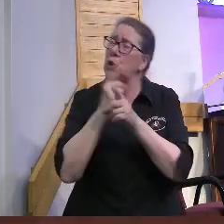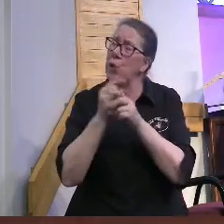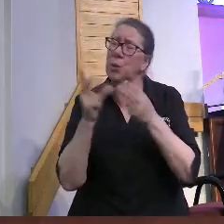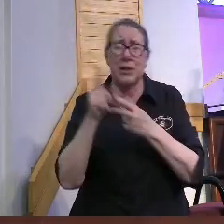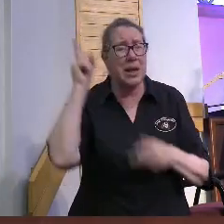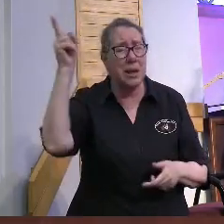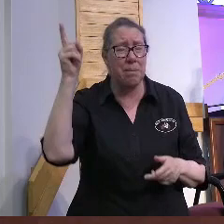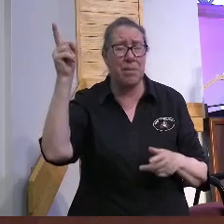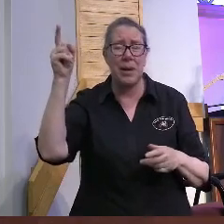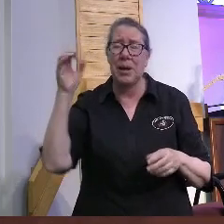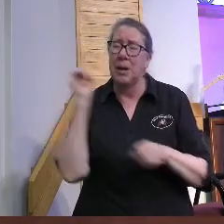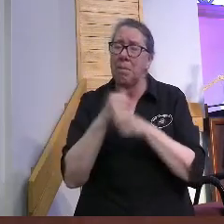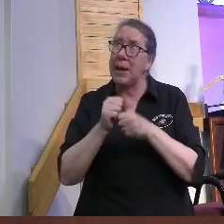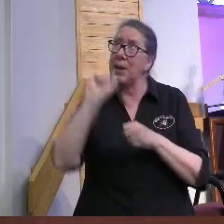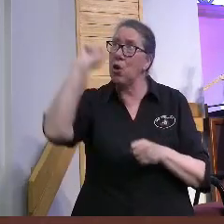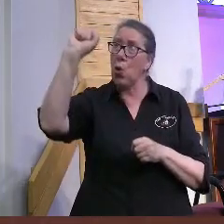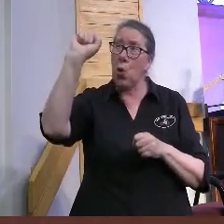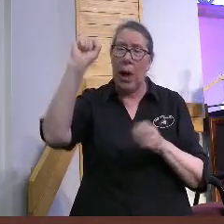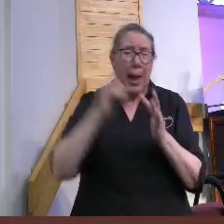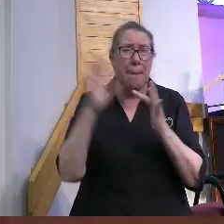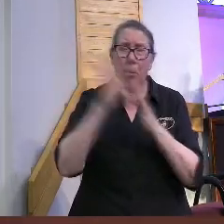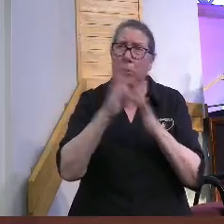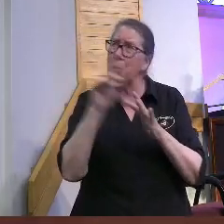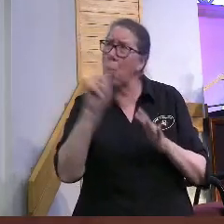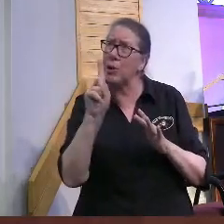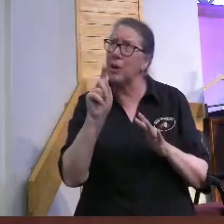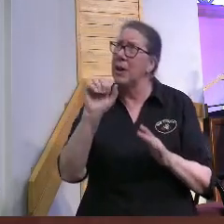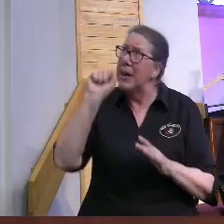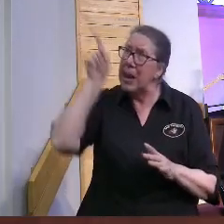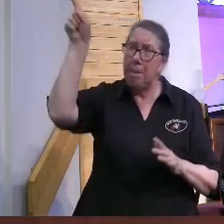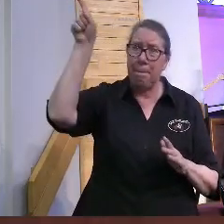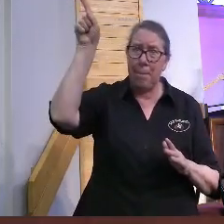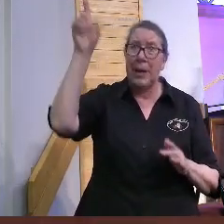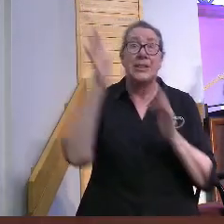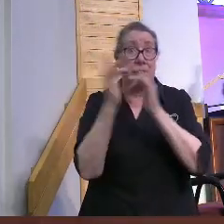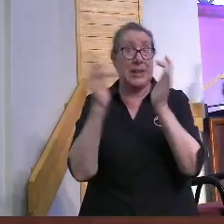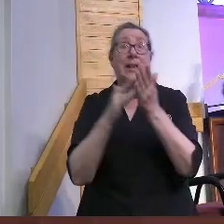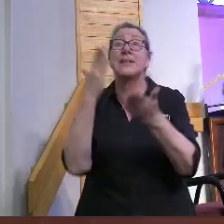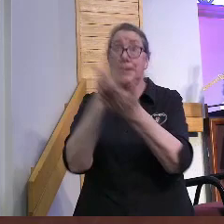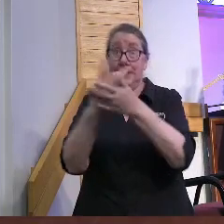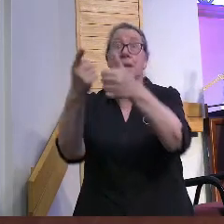your priorities. It's a matter of reordering your life. Jesus is still the answer.